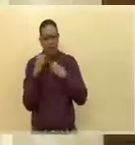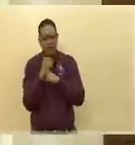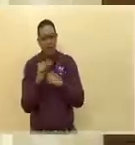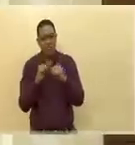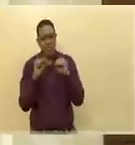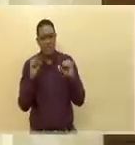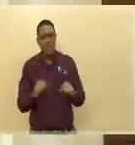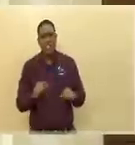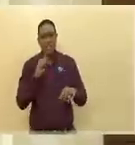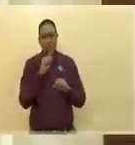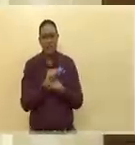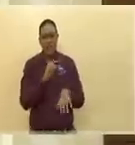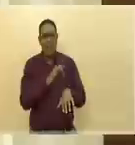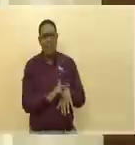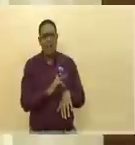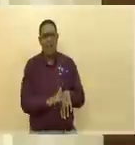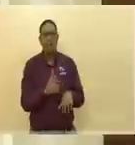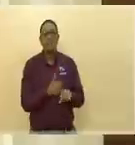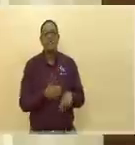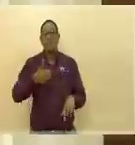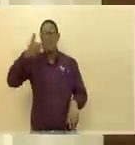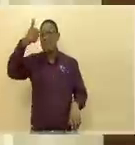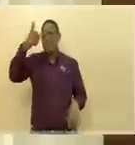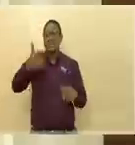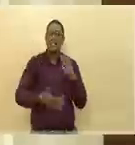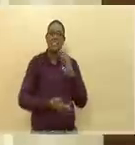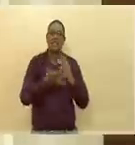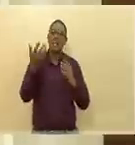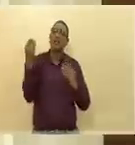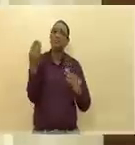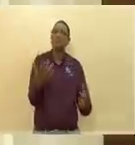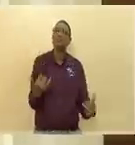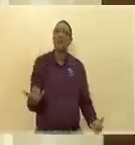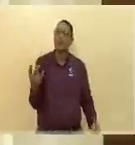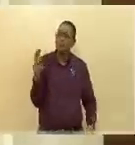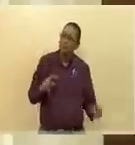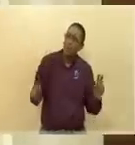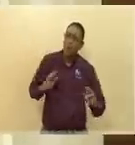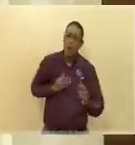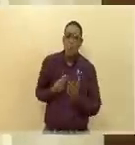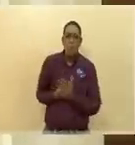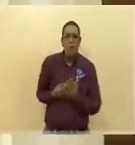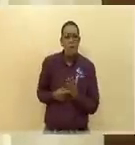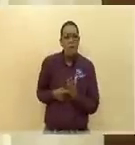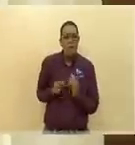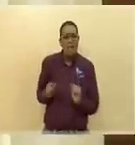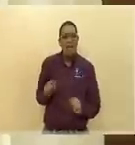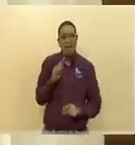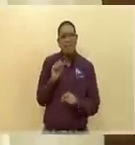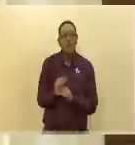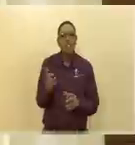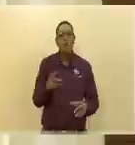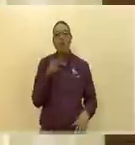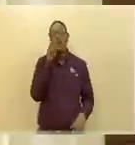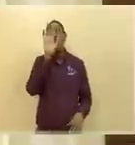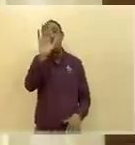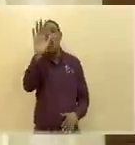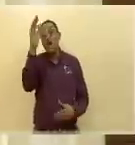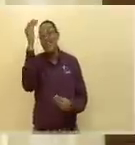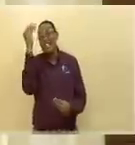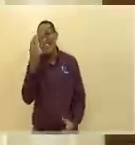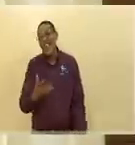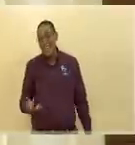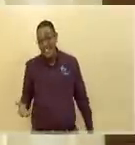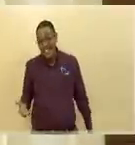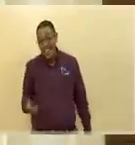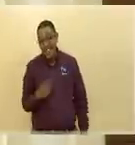available, the best that technology affords us right now and our money could buy, to ensure that your data